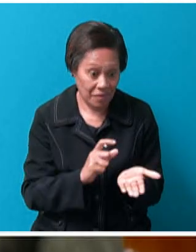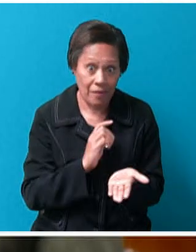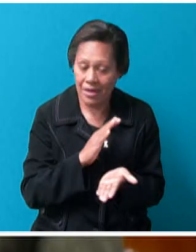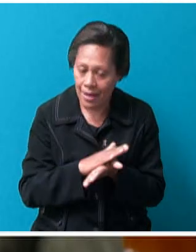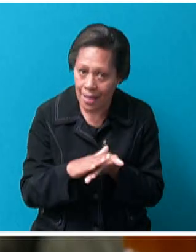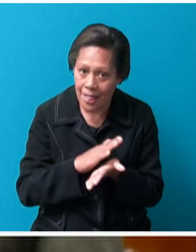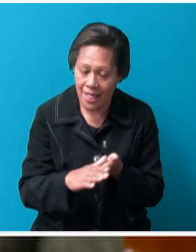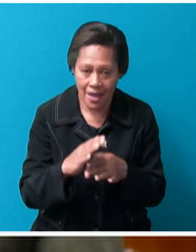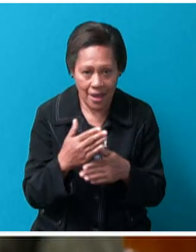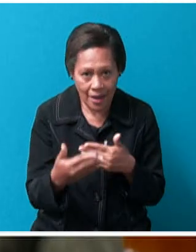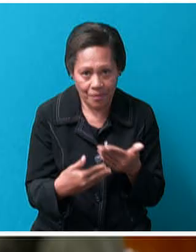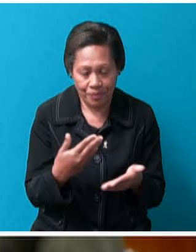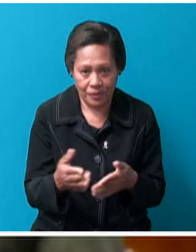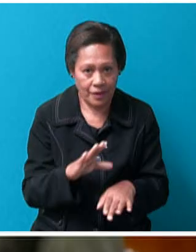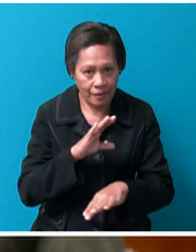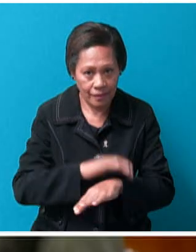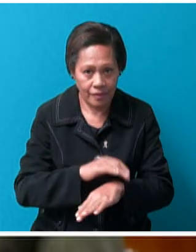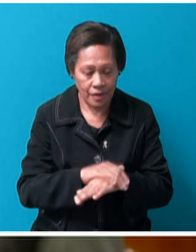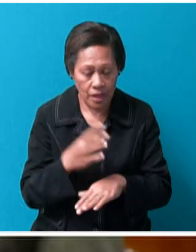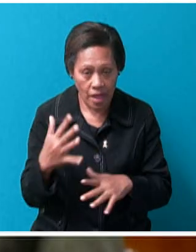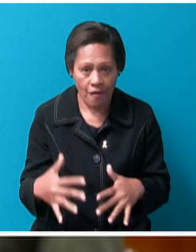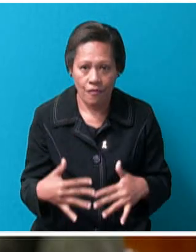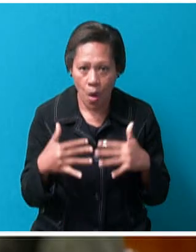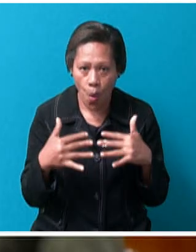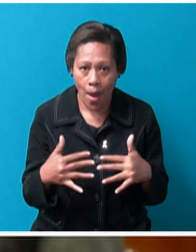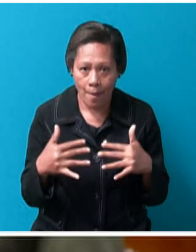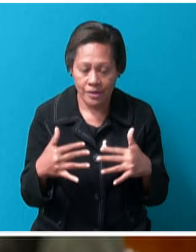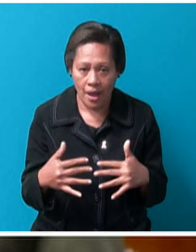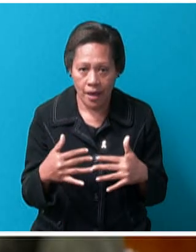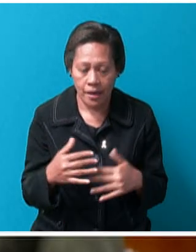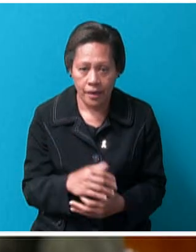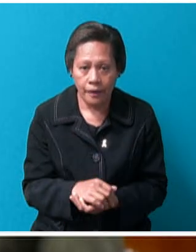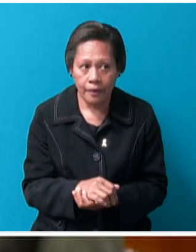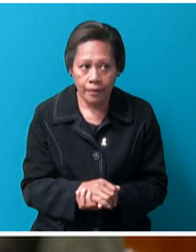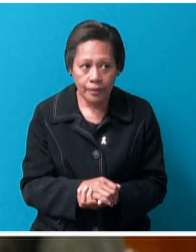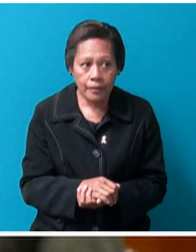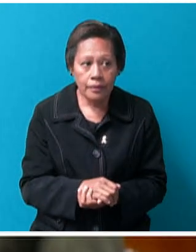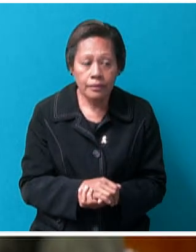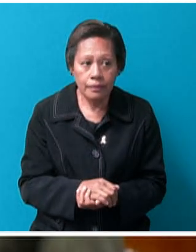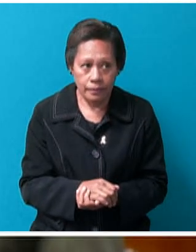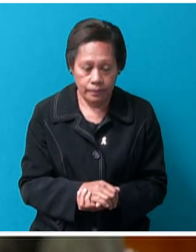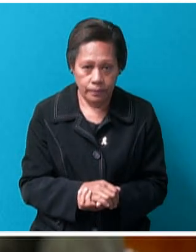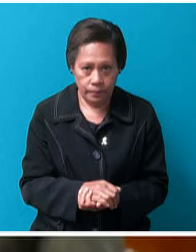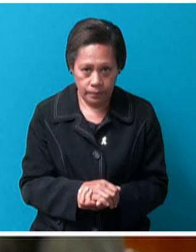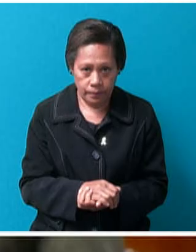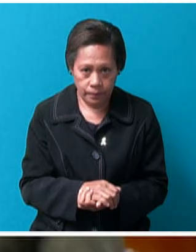Fiji Police Force website, official website, clearly articulated.